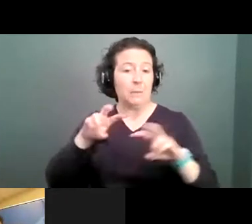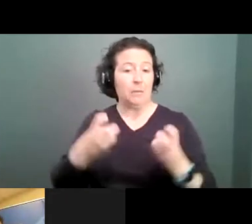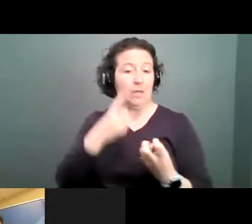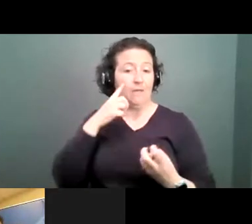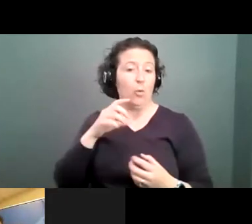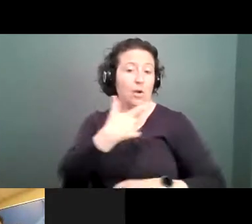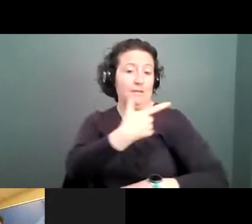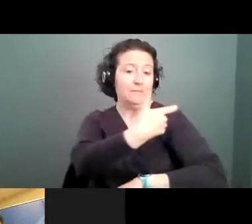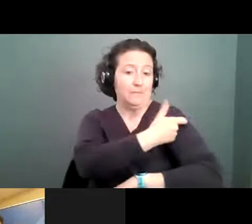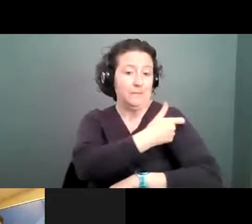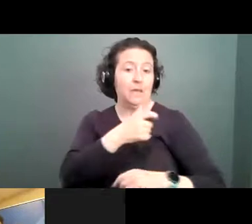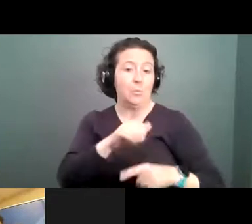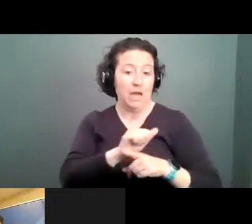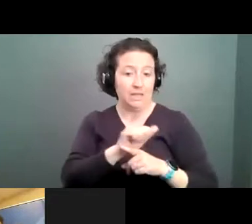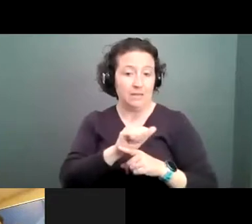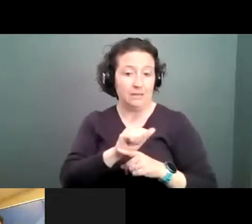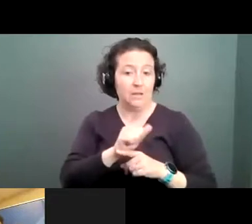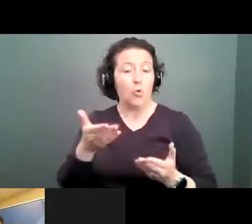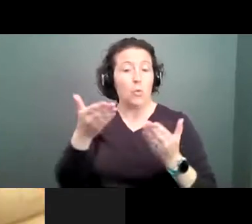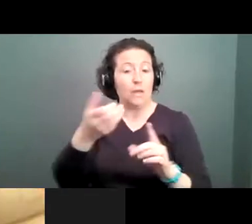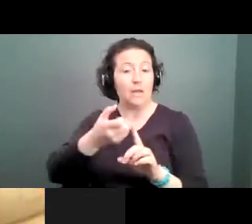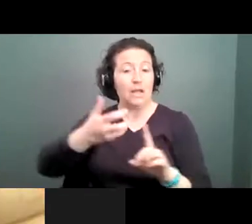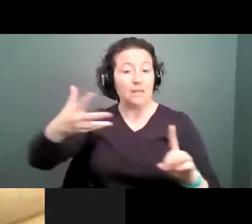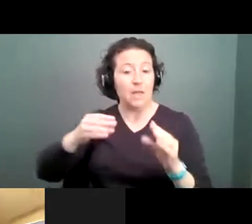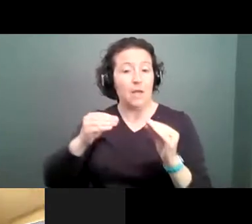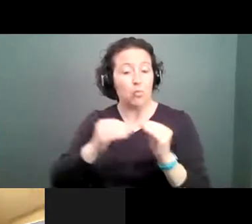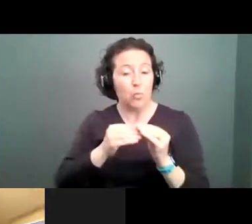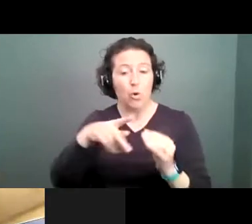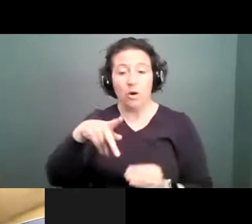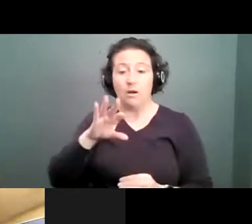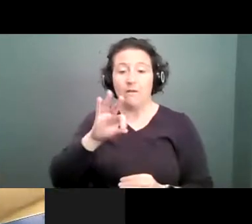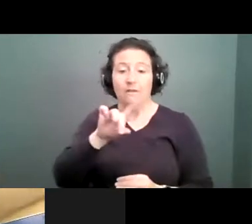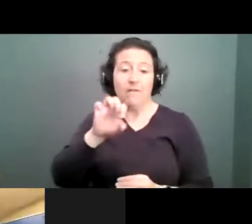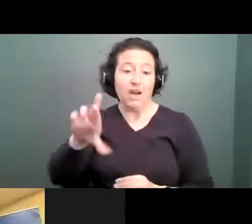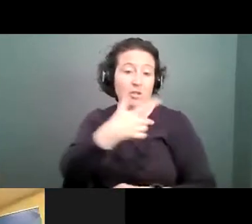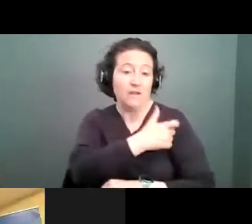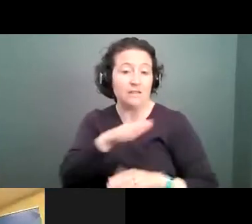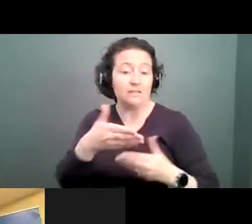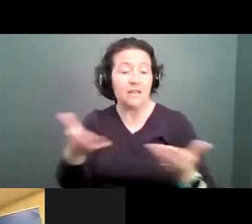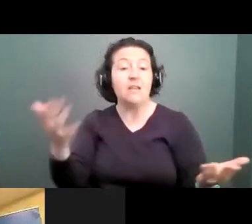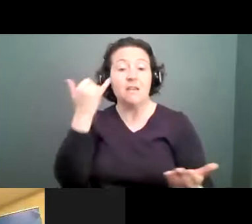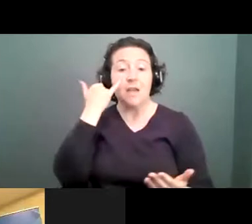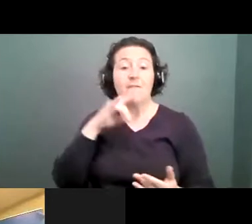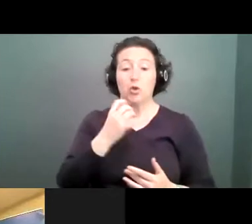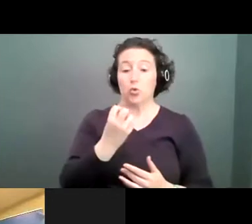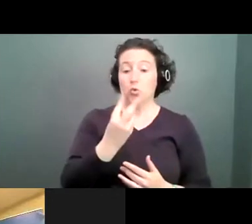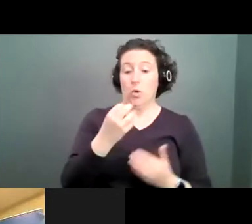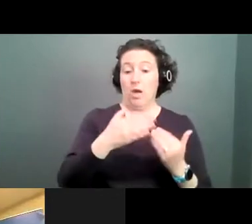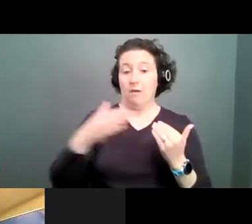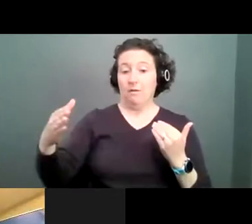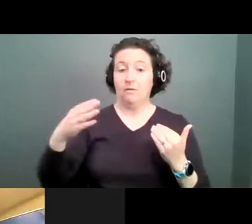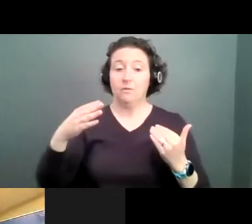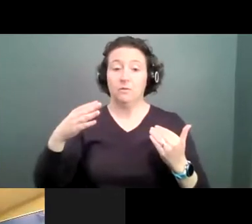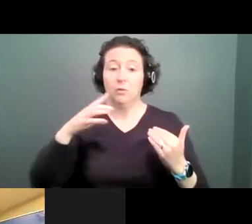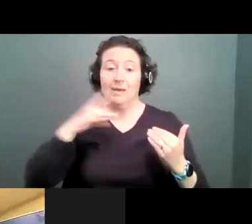recommended expanding the use of Pfizer vaccine to adolescents aged 12 to 15 years. This was based on an in-depth review